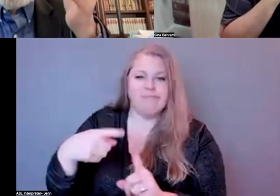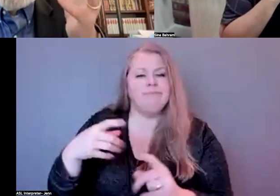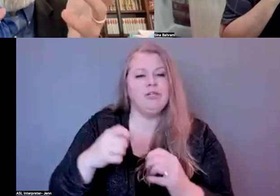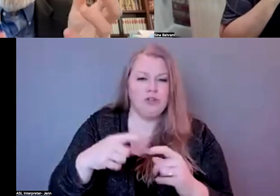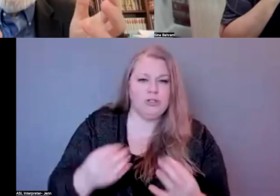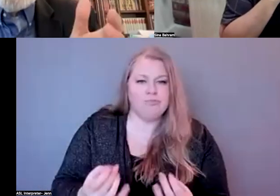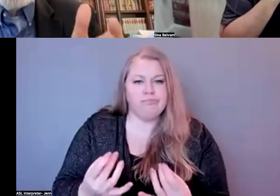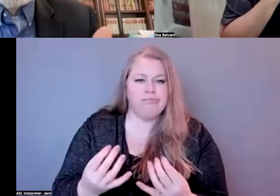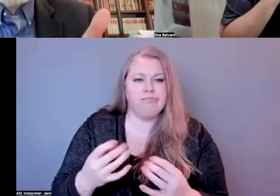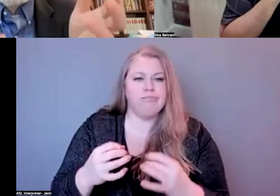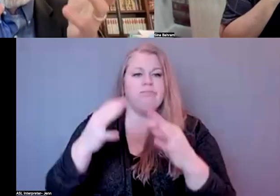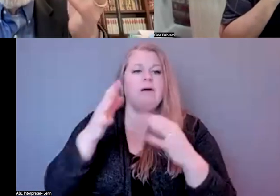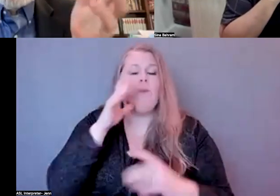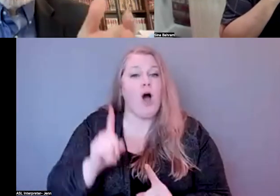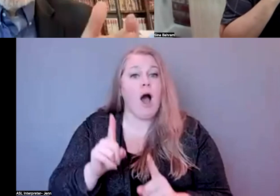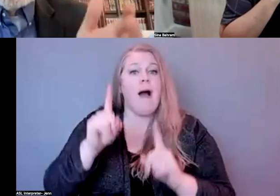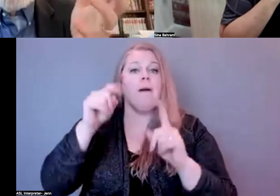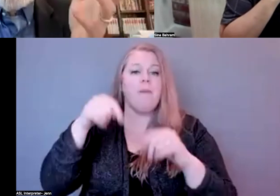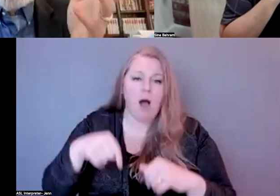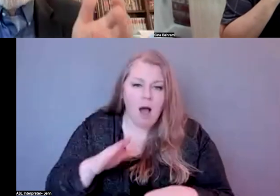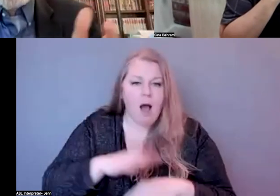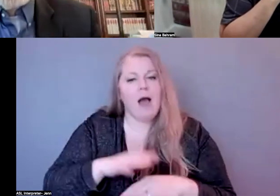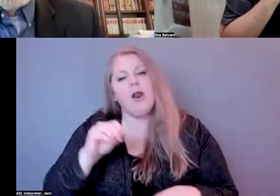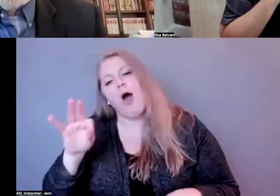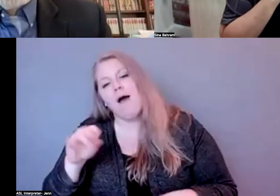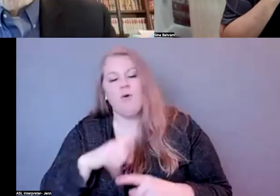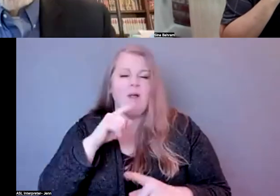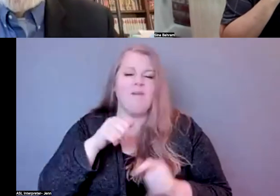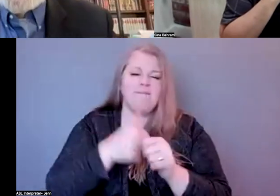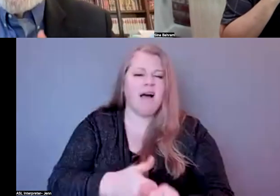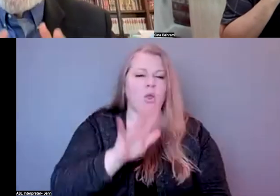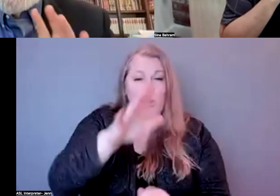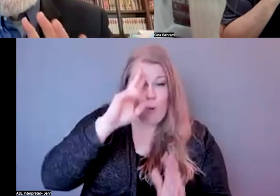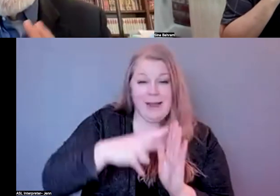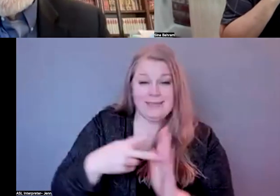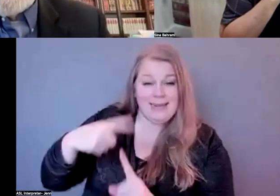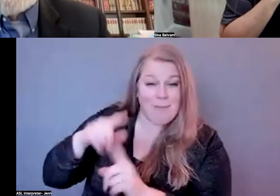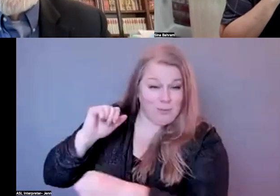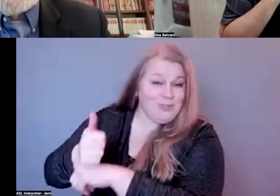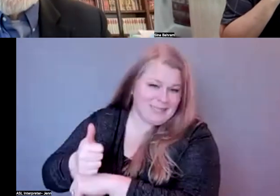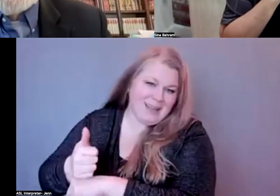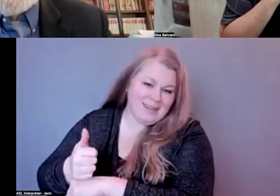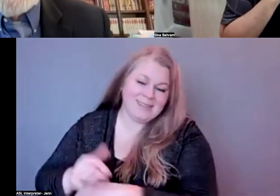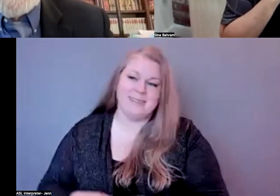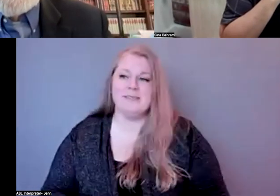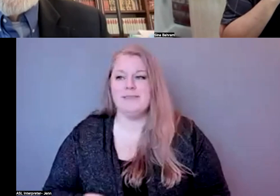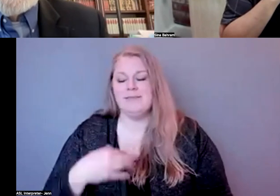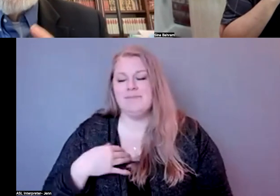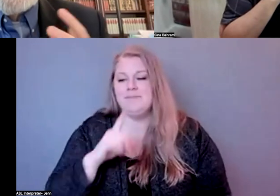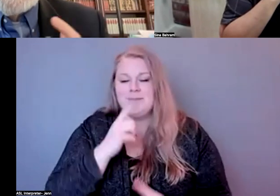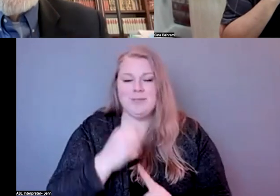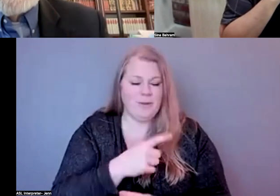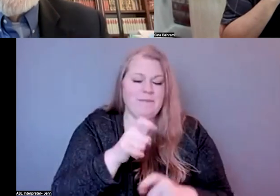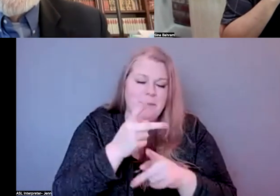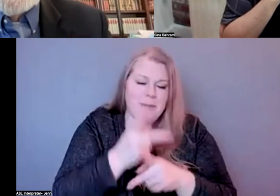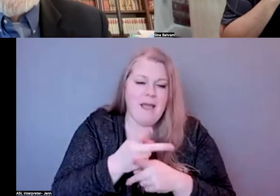to, it turns it off and it turns it up. But it's going off of your intent. So we don't want to get too far away, and we want to be careful